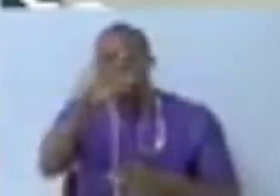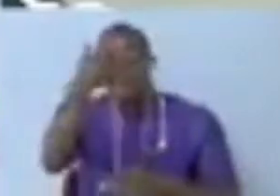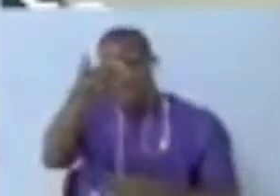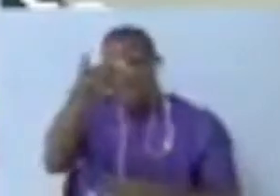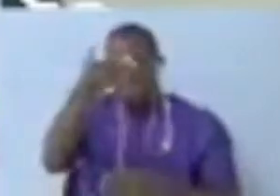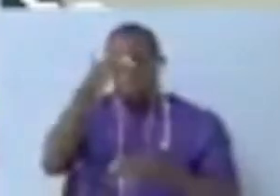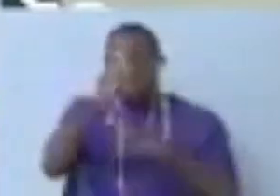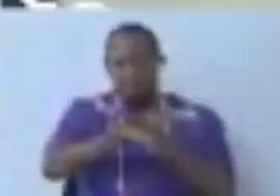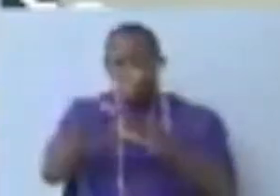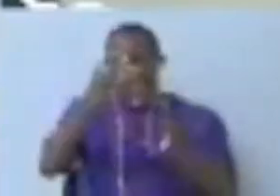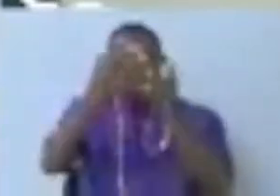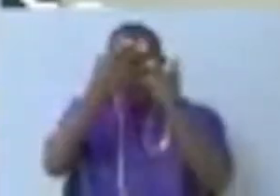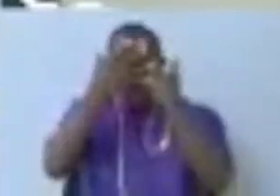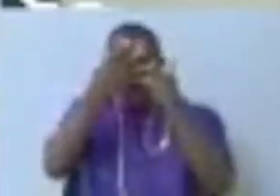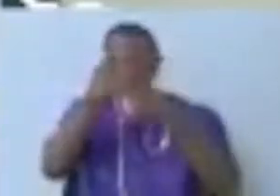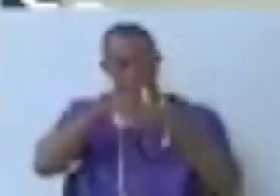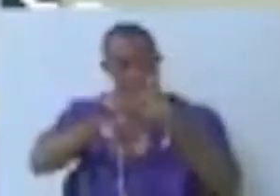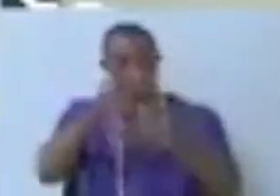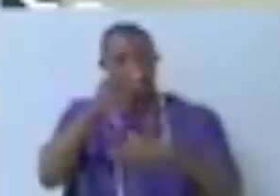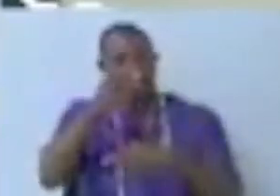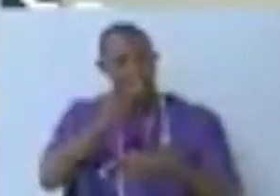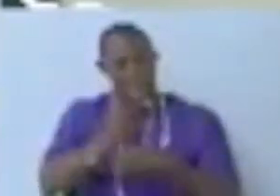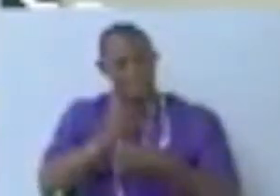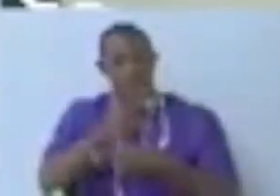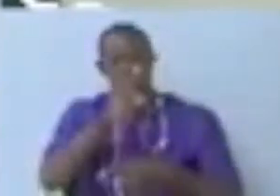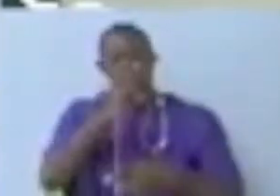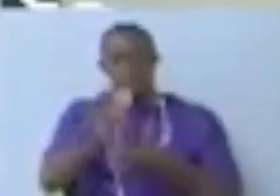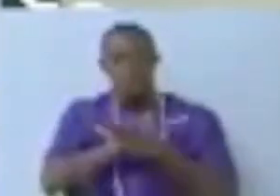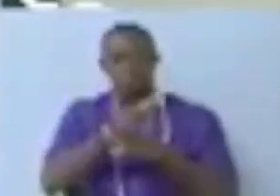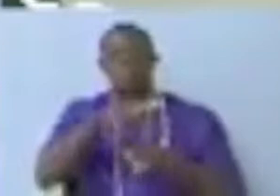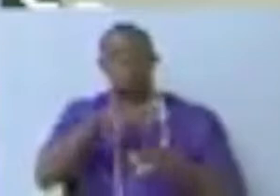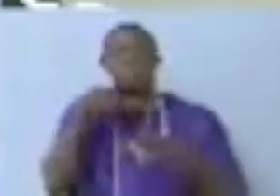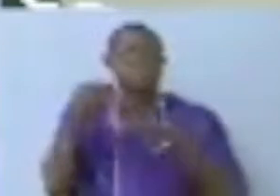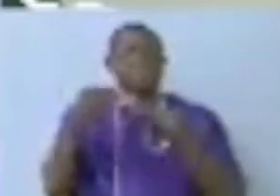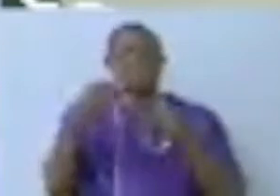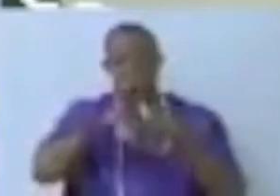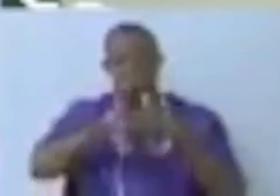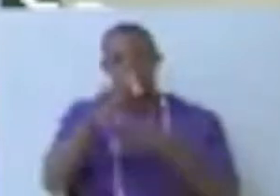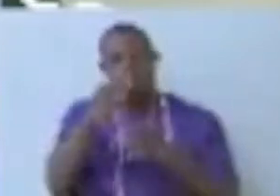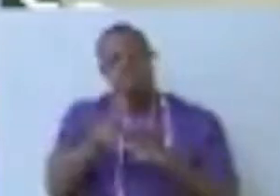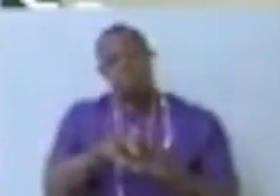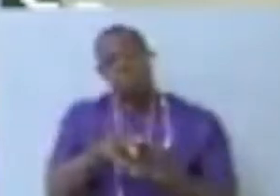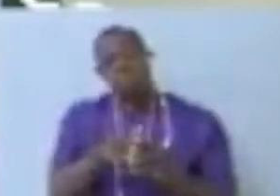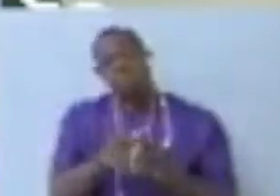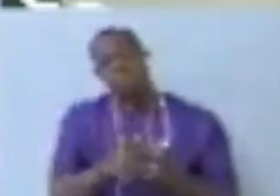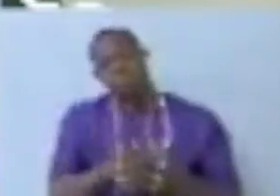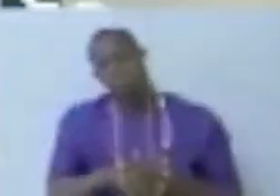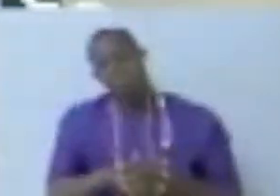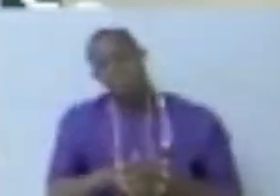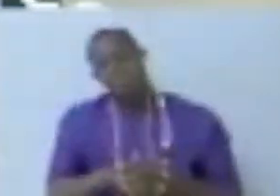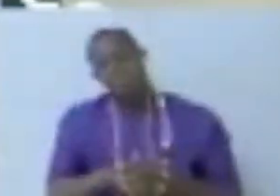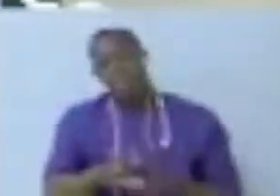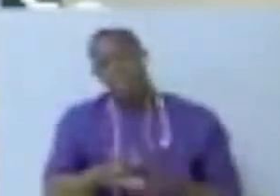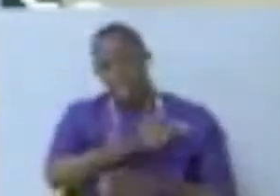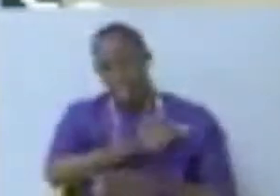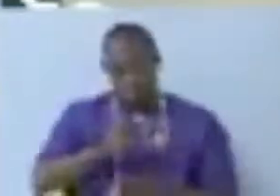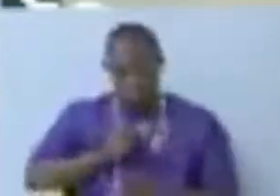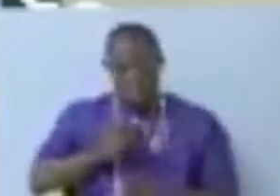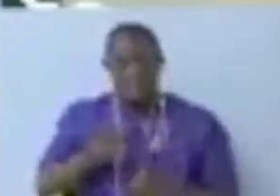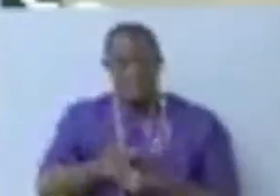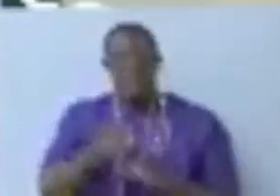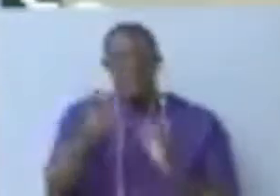keta 2009 tema mafam. Our investigations revealed